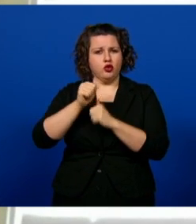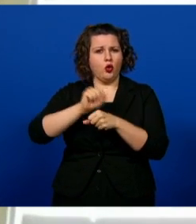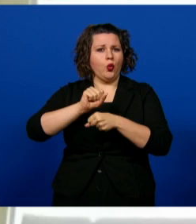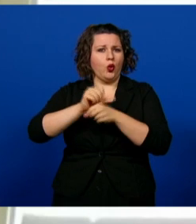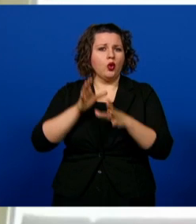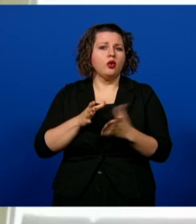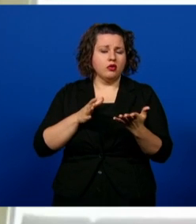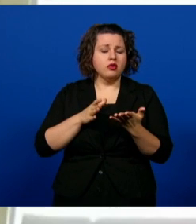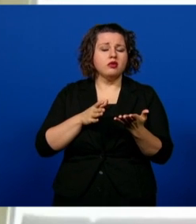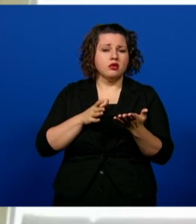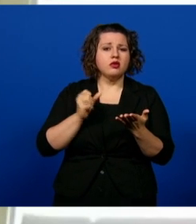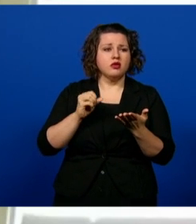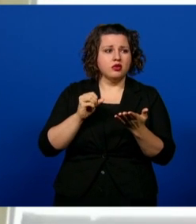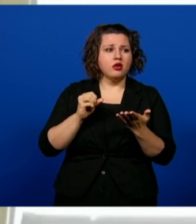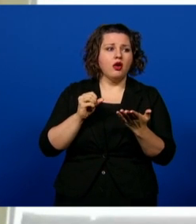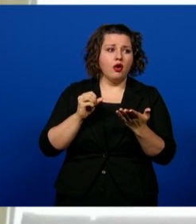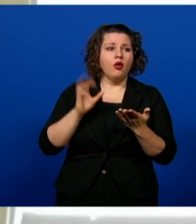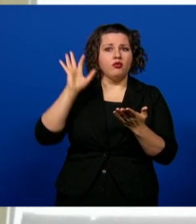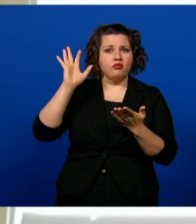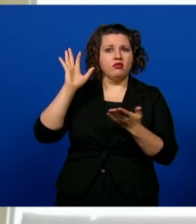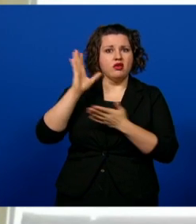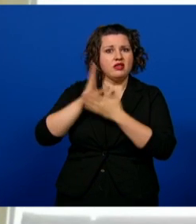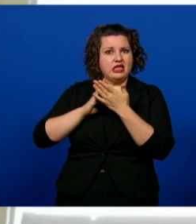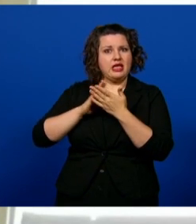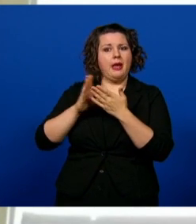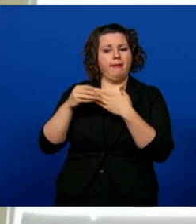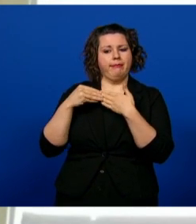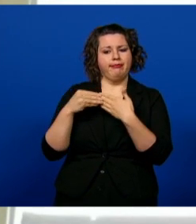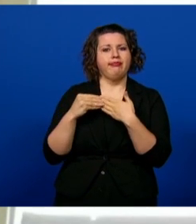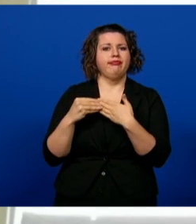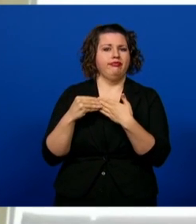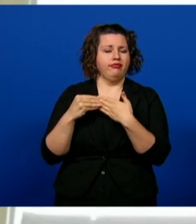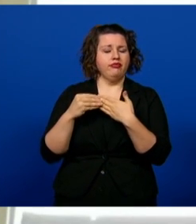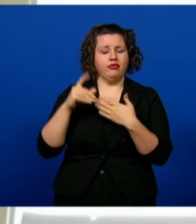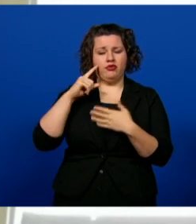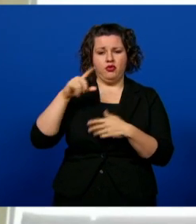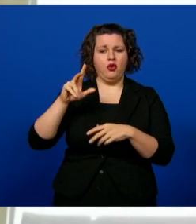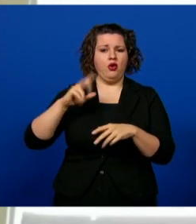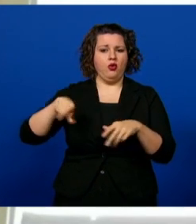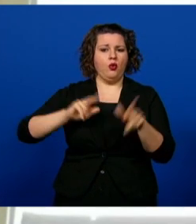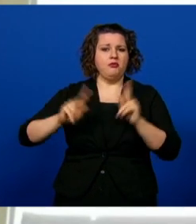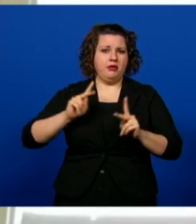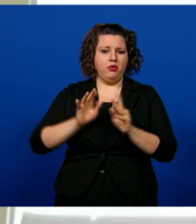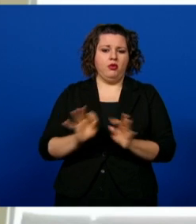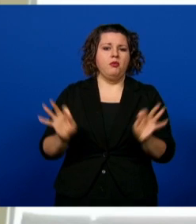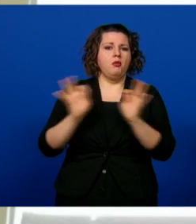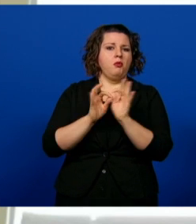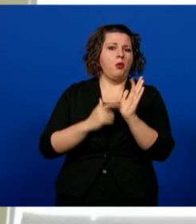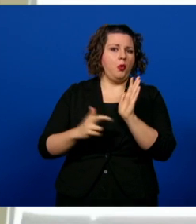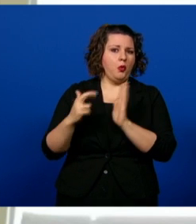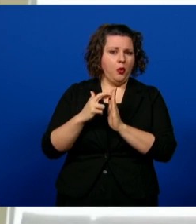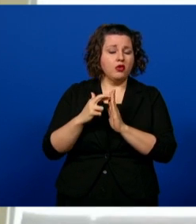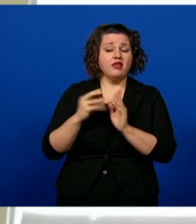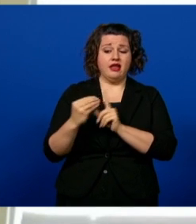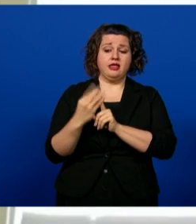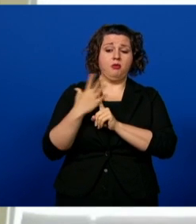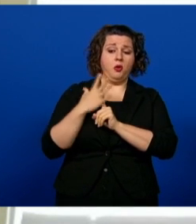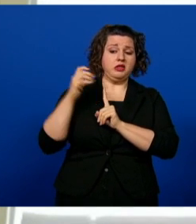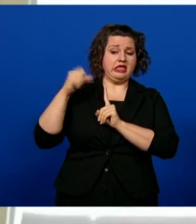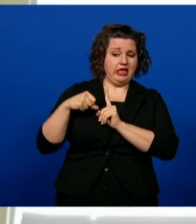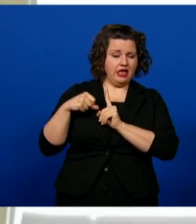are some federal allowances for individuals who have critical roles, who have had an exposure but